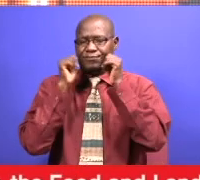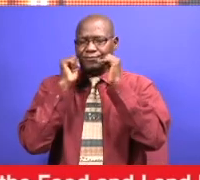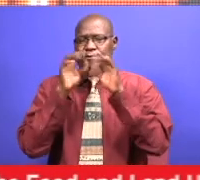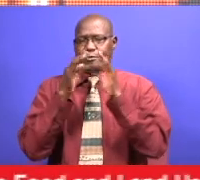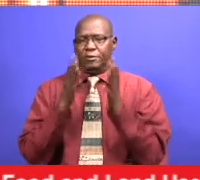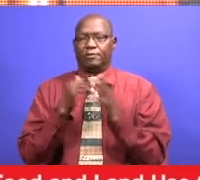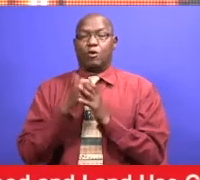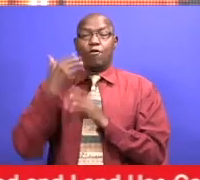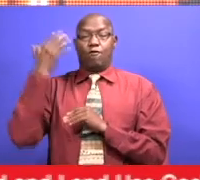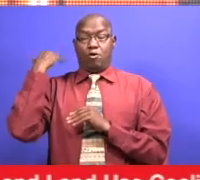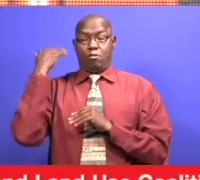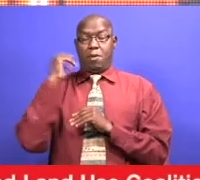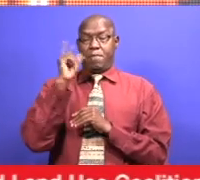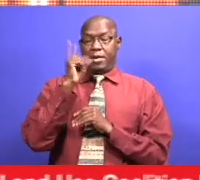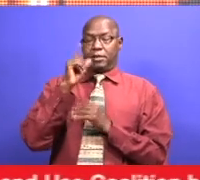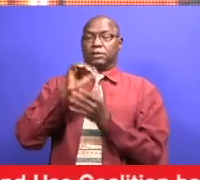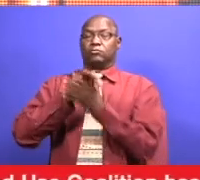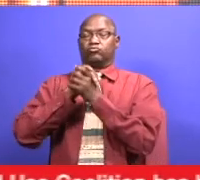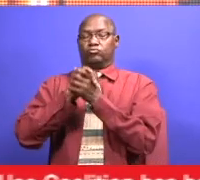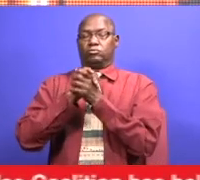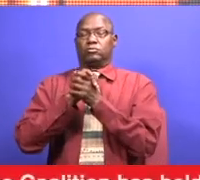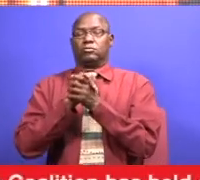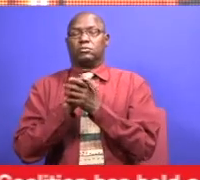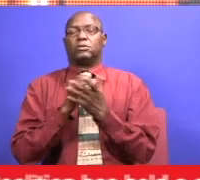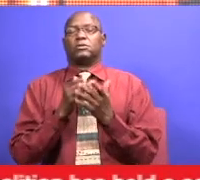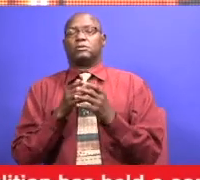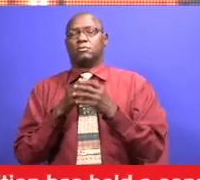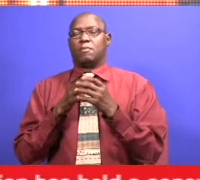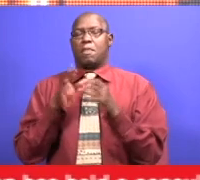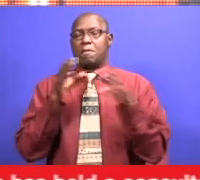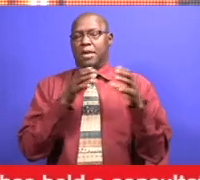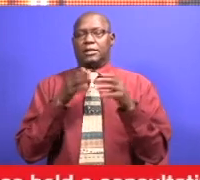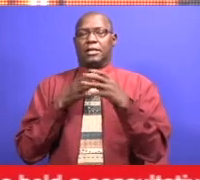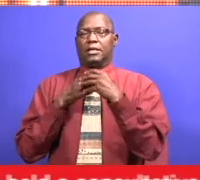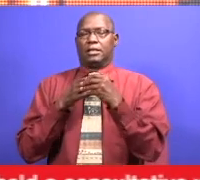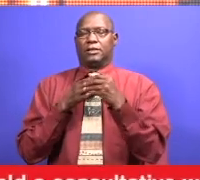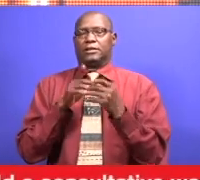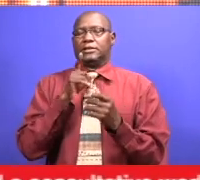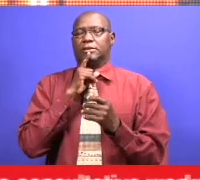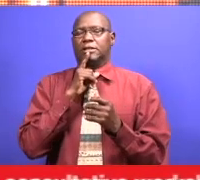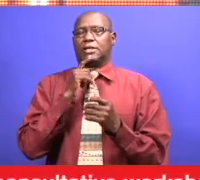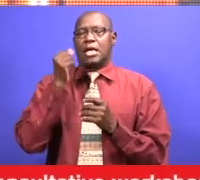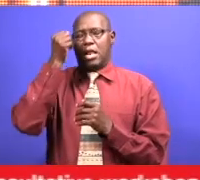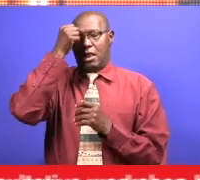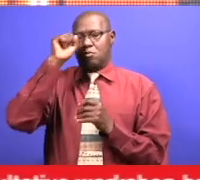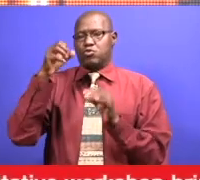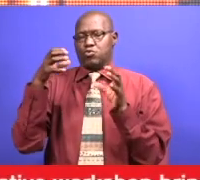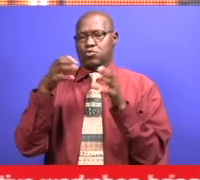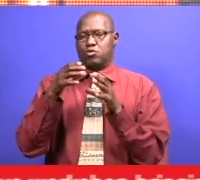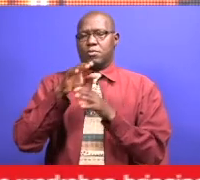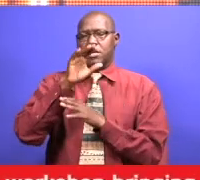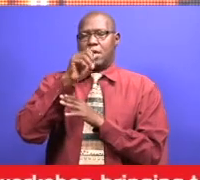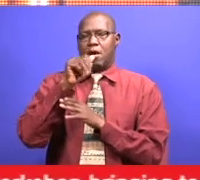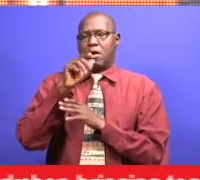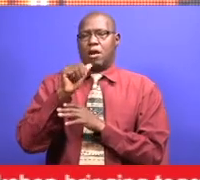former president and Jubilee party leader Uhuru Kenyatta has told off rebel Jubilee members led by Iyala Member of